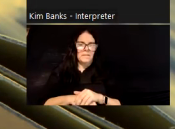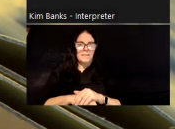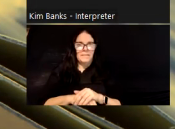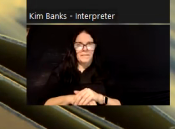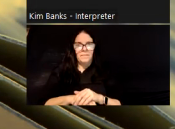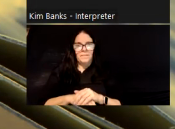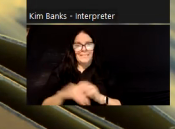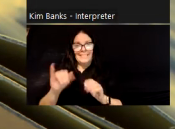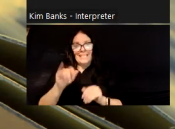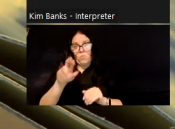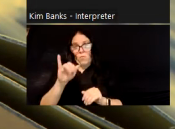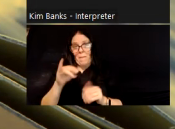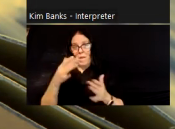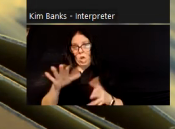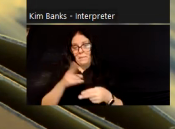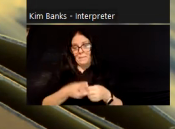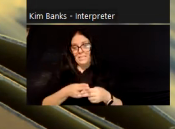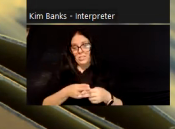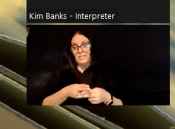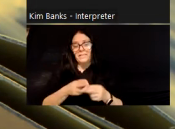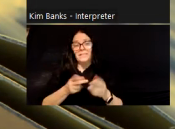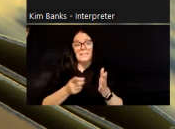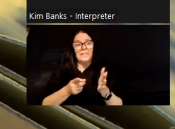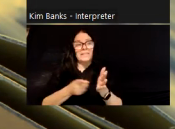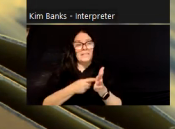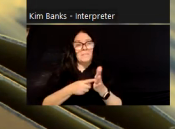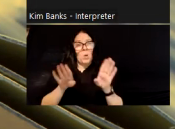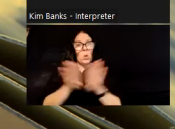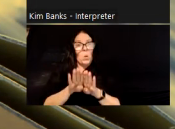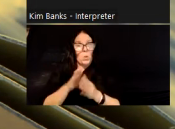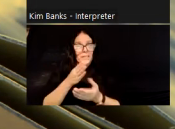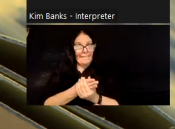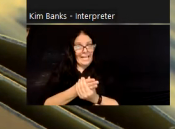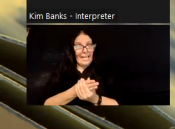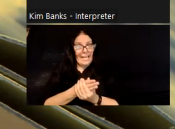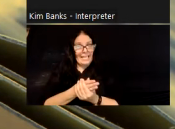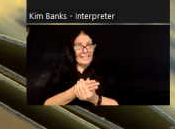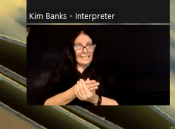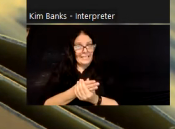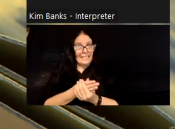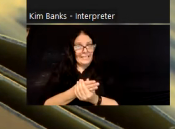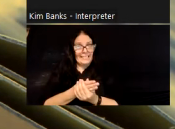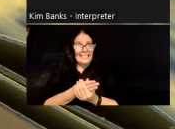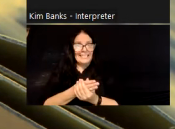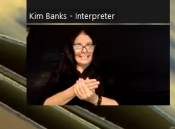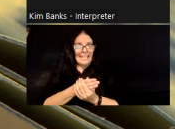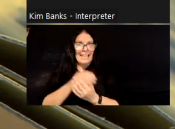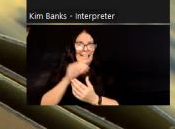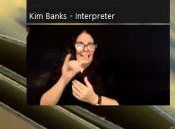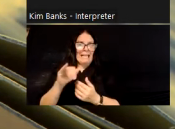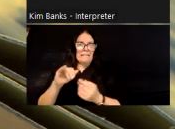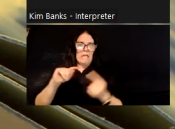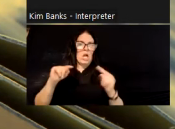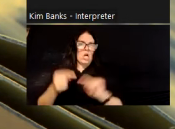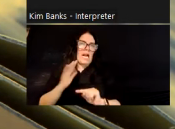mentioned a couple of times, closed files are largely what counts towards our